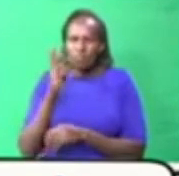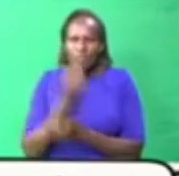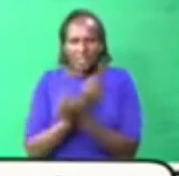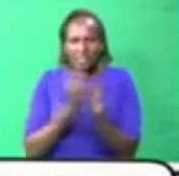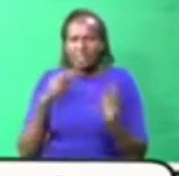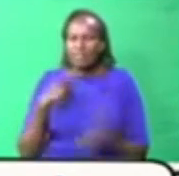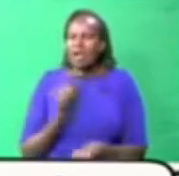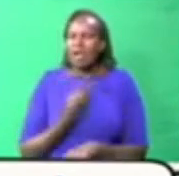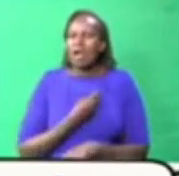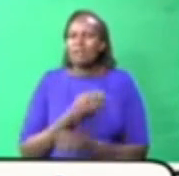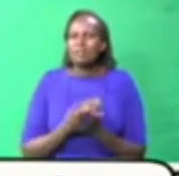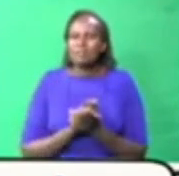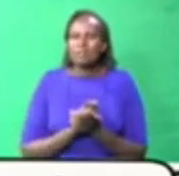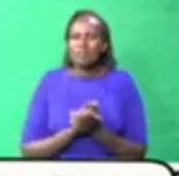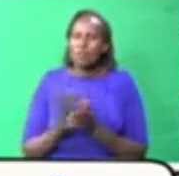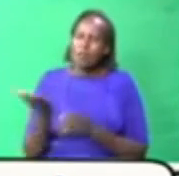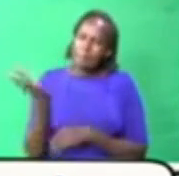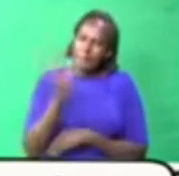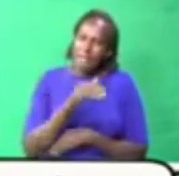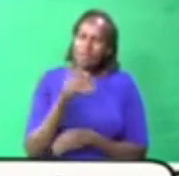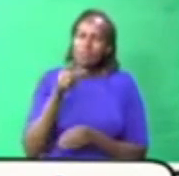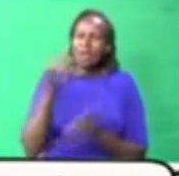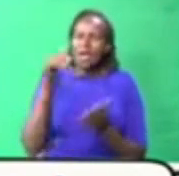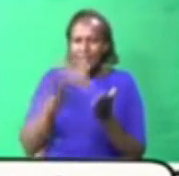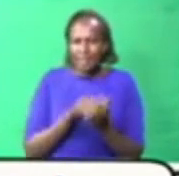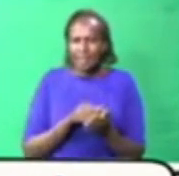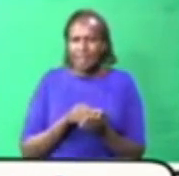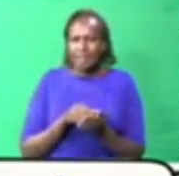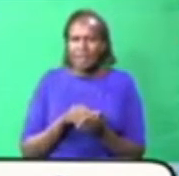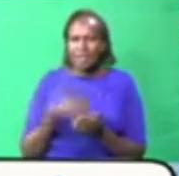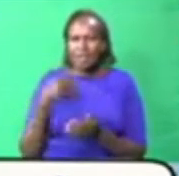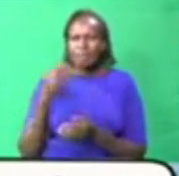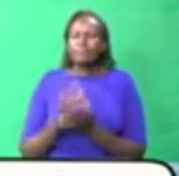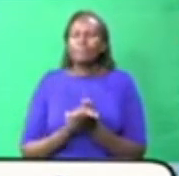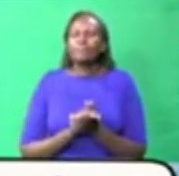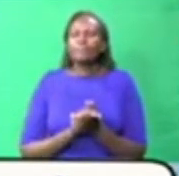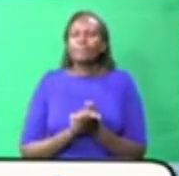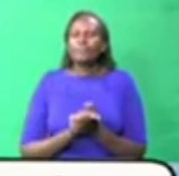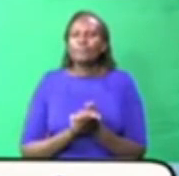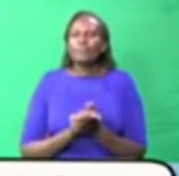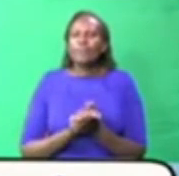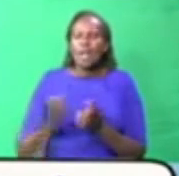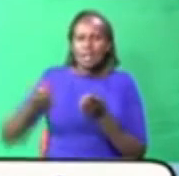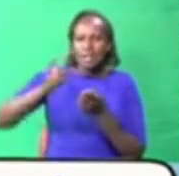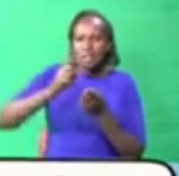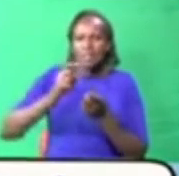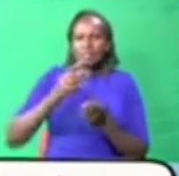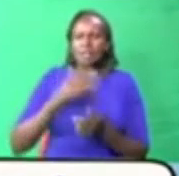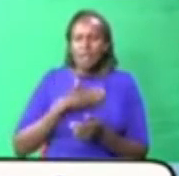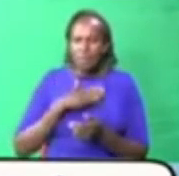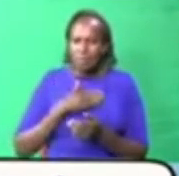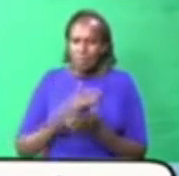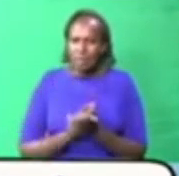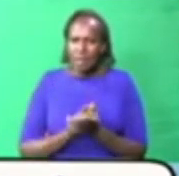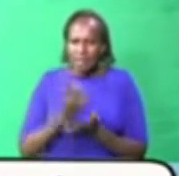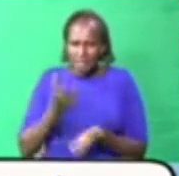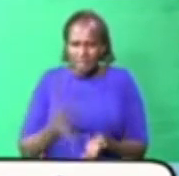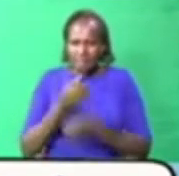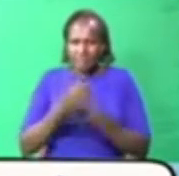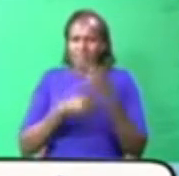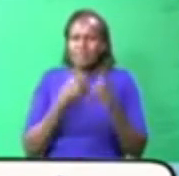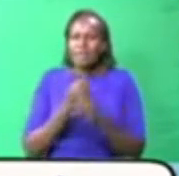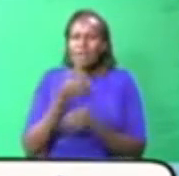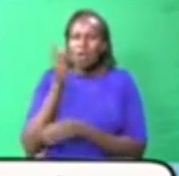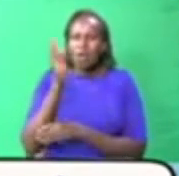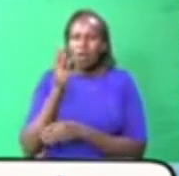Bible says He will restore you again. He will restore us again and increase our honor. This is an year when God is going